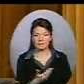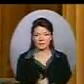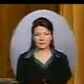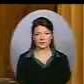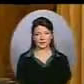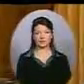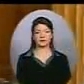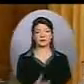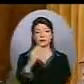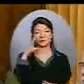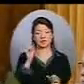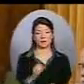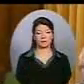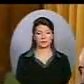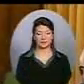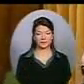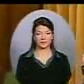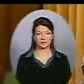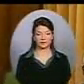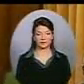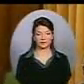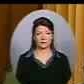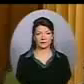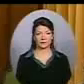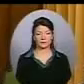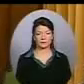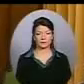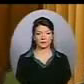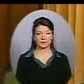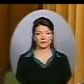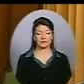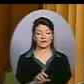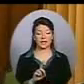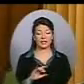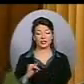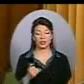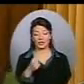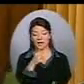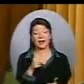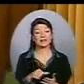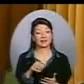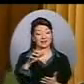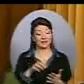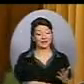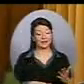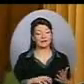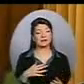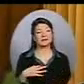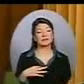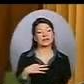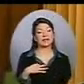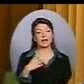to the editor, Diane Jensen, a Liberal candidate in Chilliwack-Fraser Canyon, indicated that they used